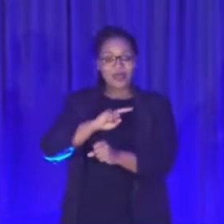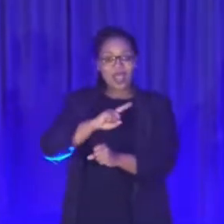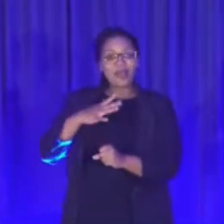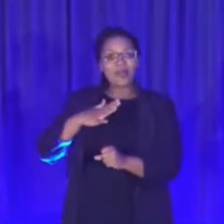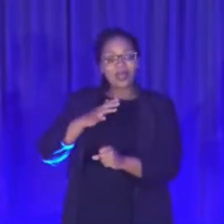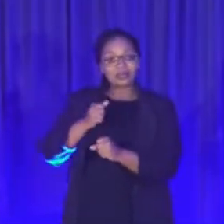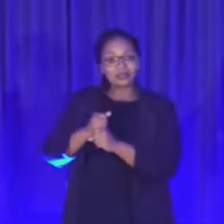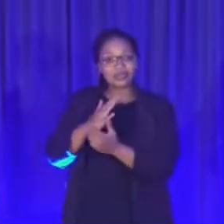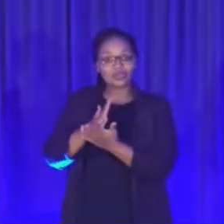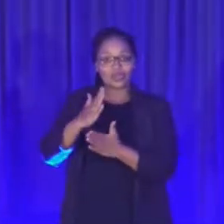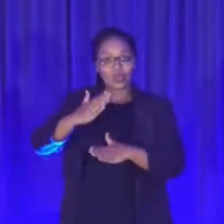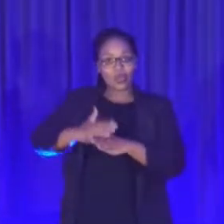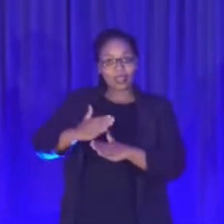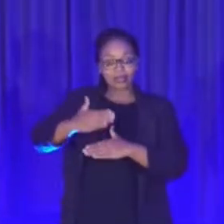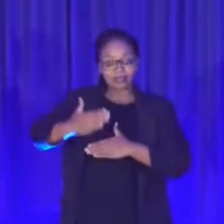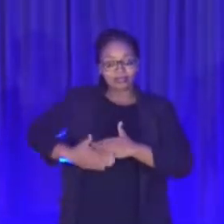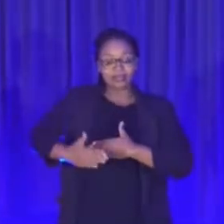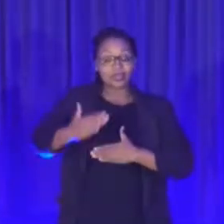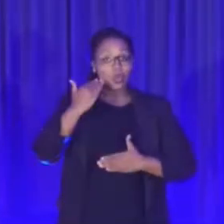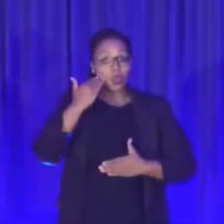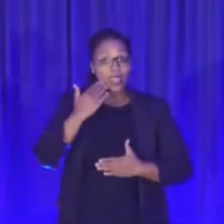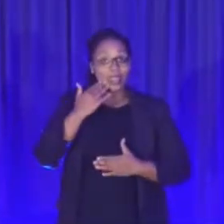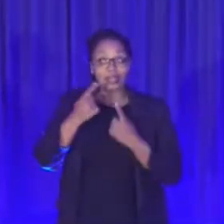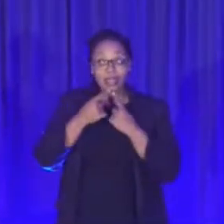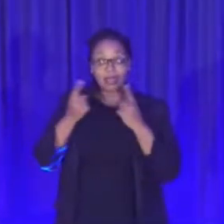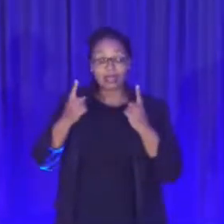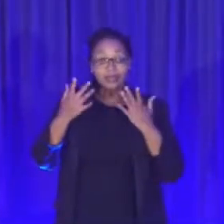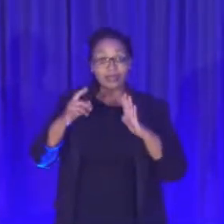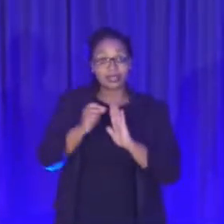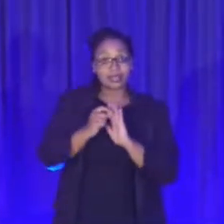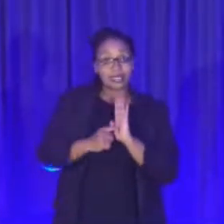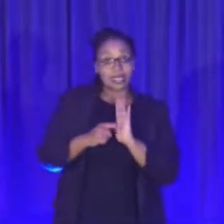date still to be proclaimed as Election Day.